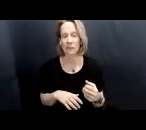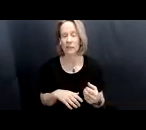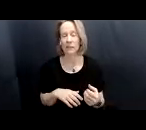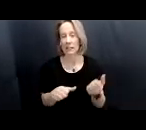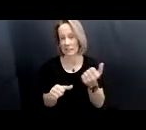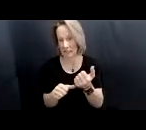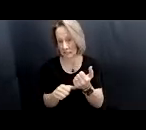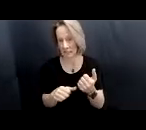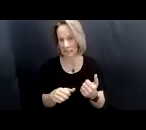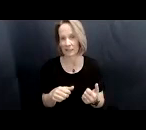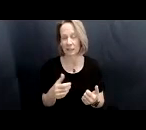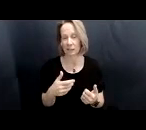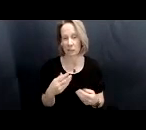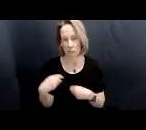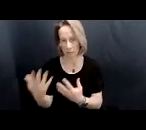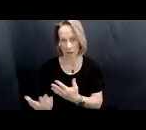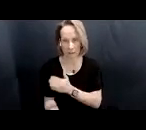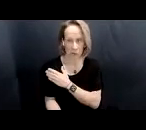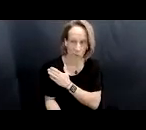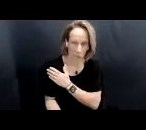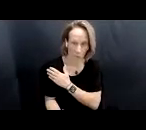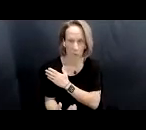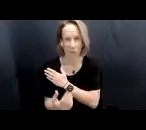want to read a few more of these.